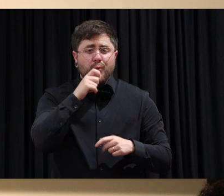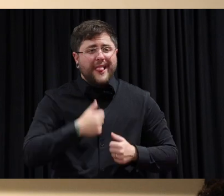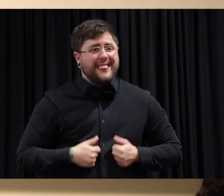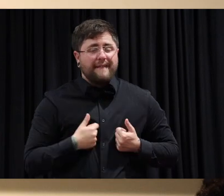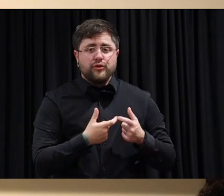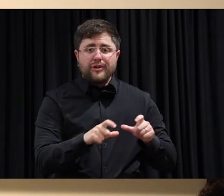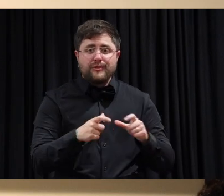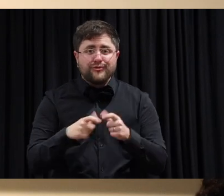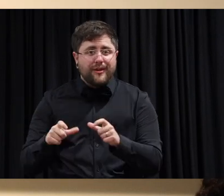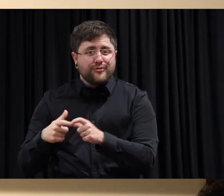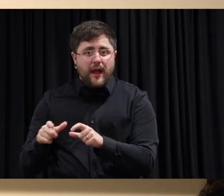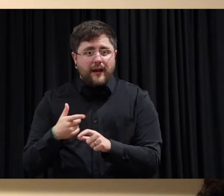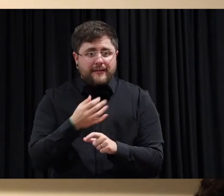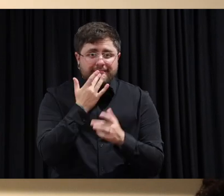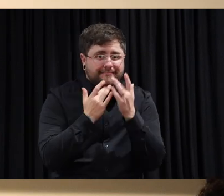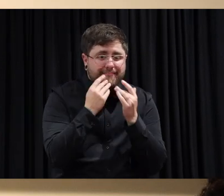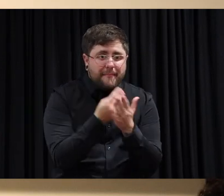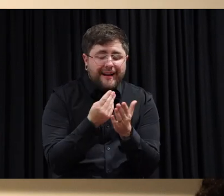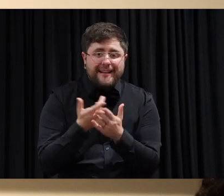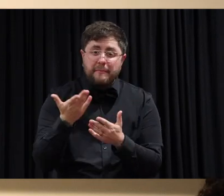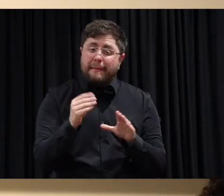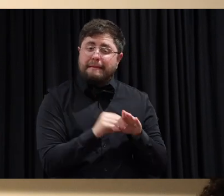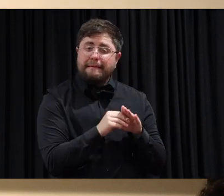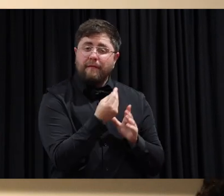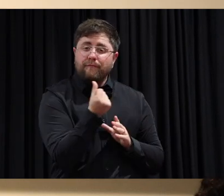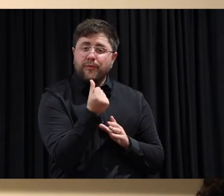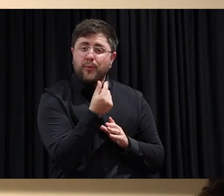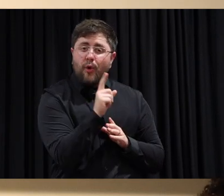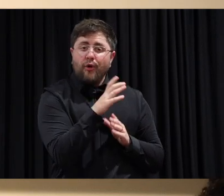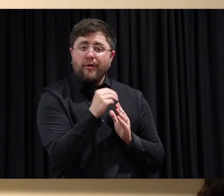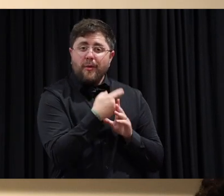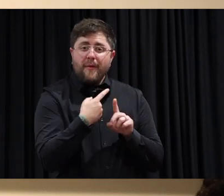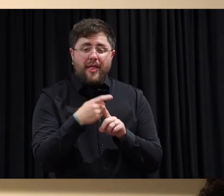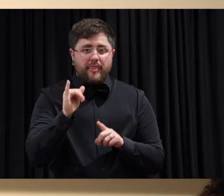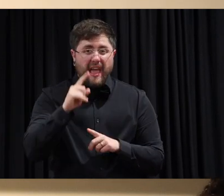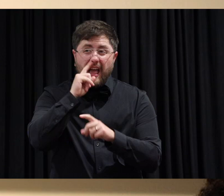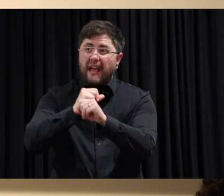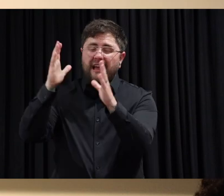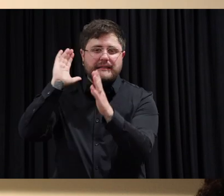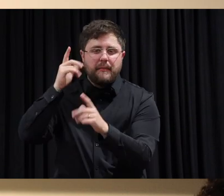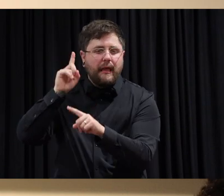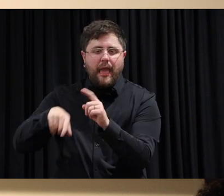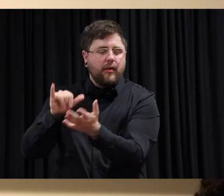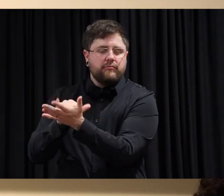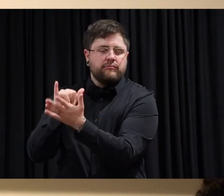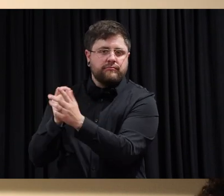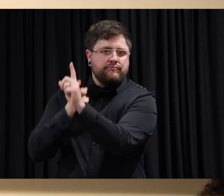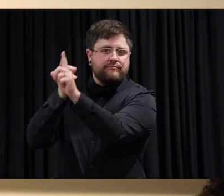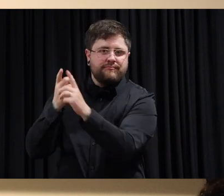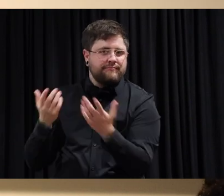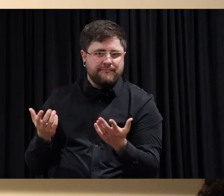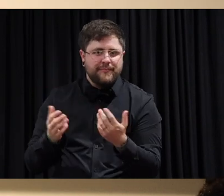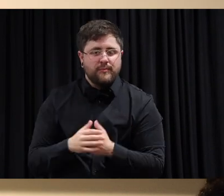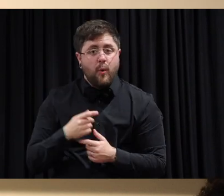paycheck or only saving, a few hundred dollars a month, that seems like insurmountable. But we know, everybody on this stage knows, our Federal Home